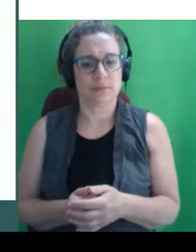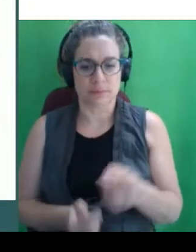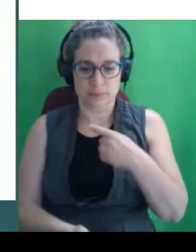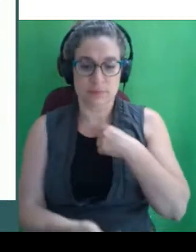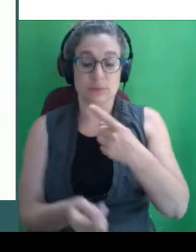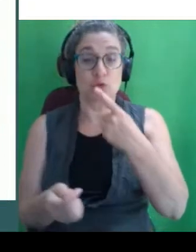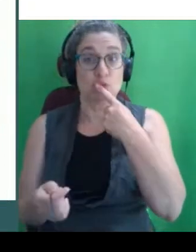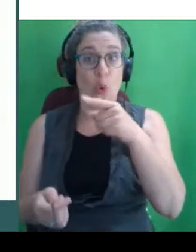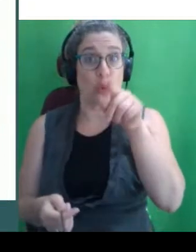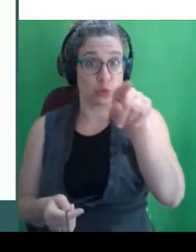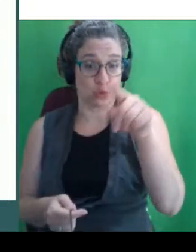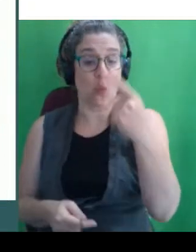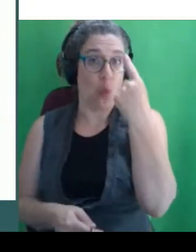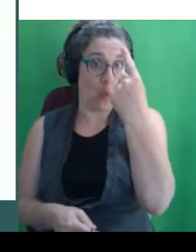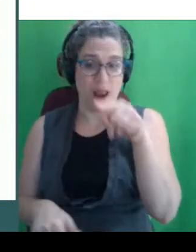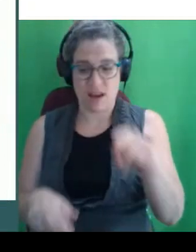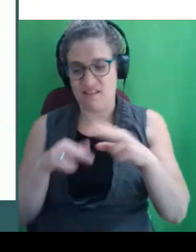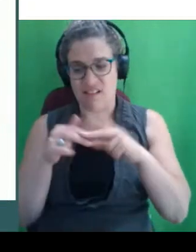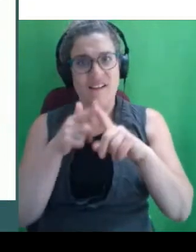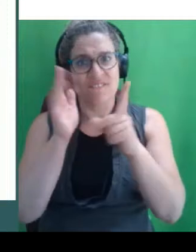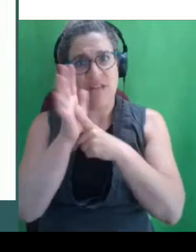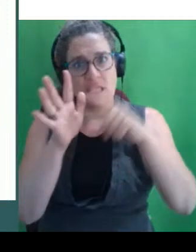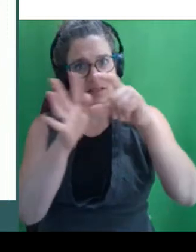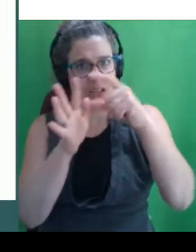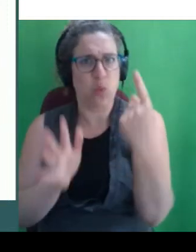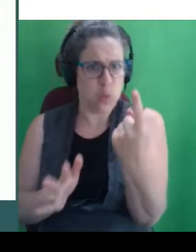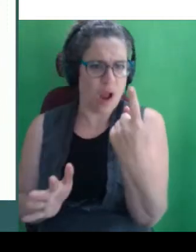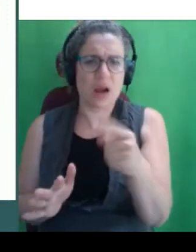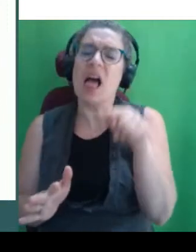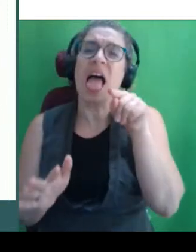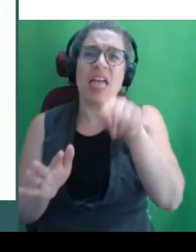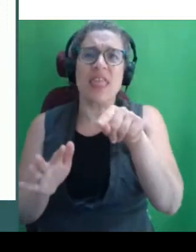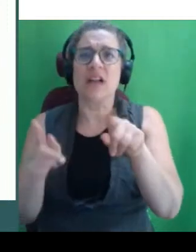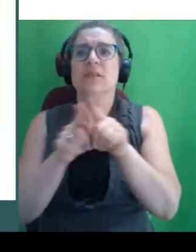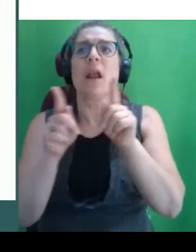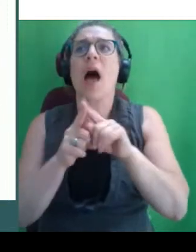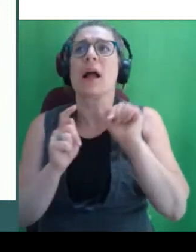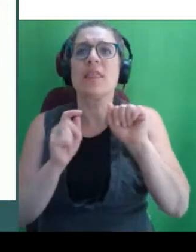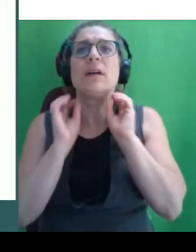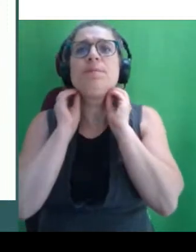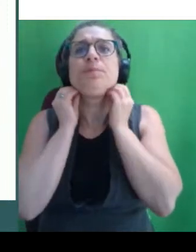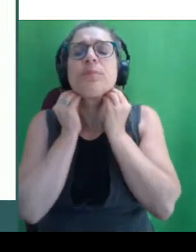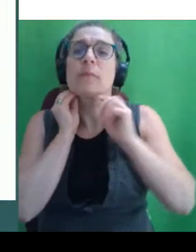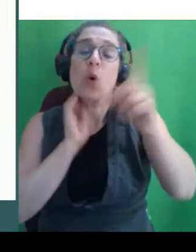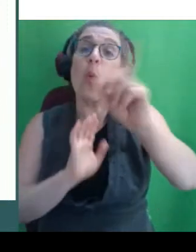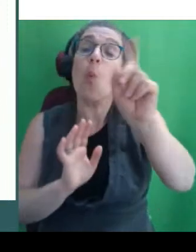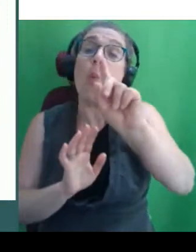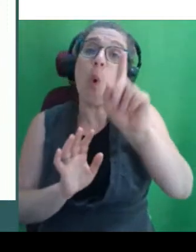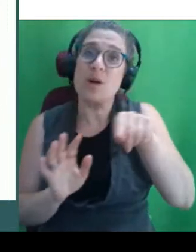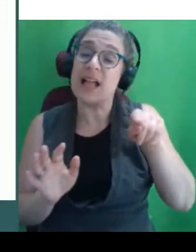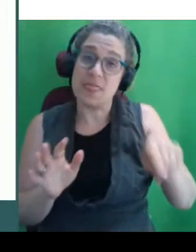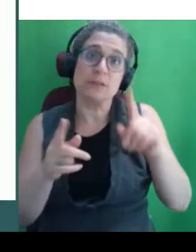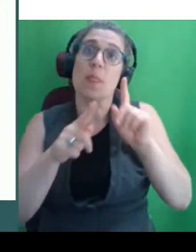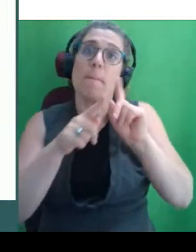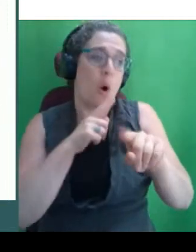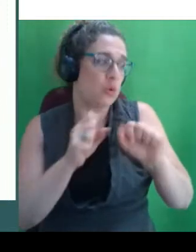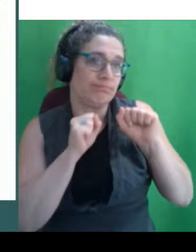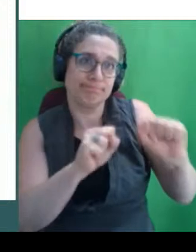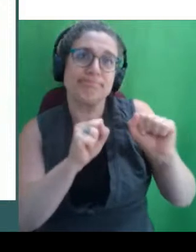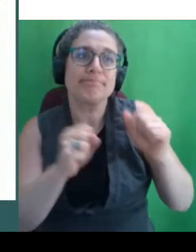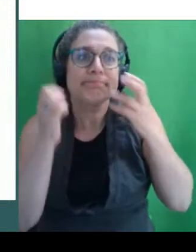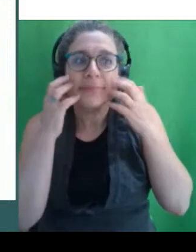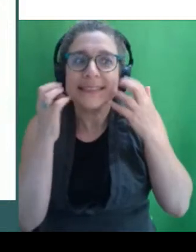is FeLD1, which is a secretoglobulin. It's the dominant cat allergy, and it's found in